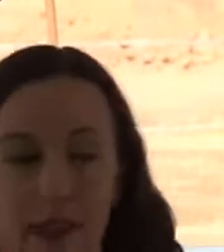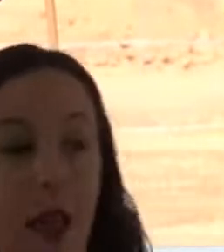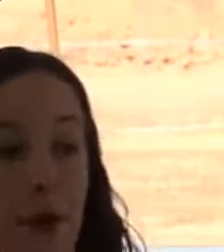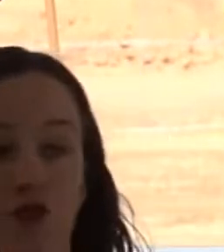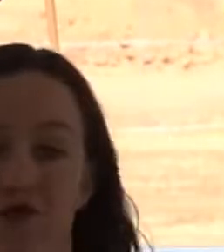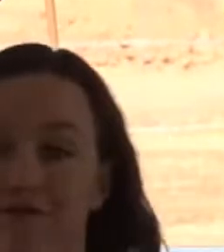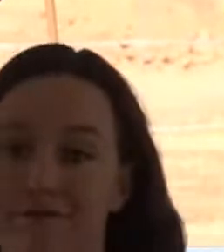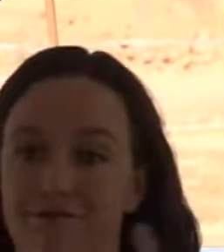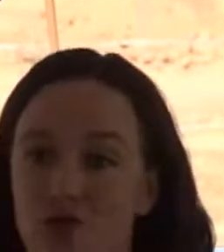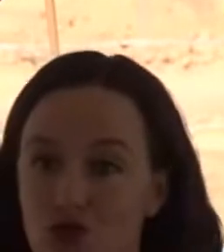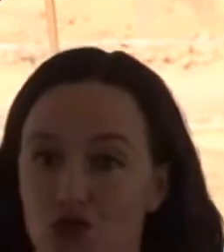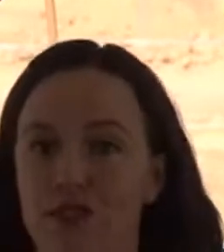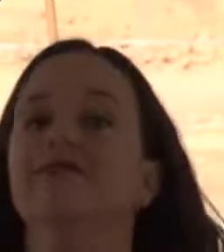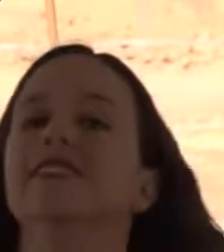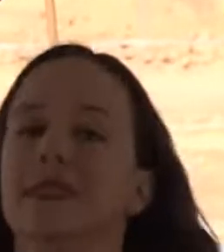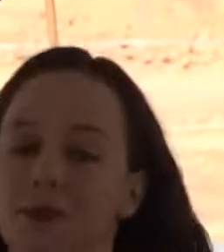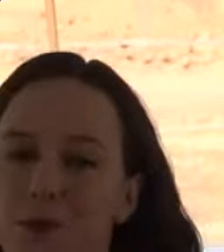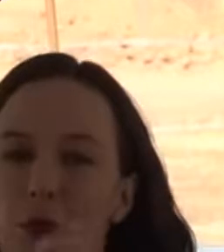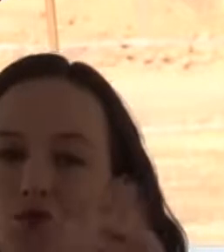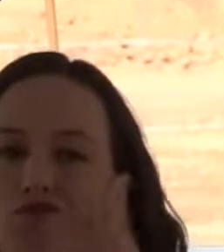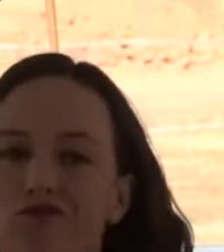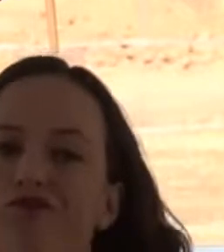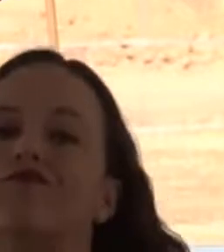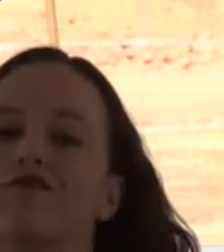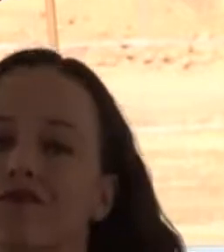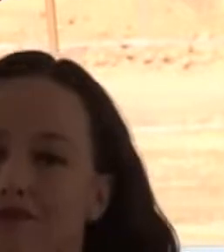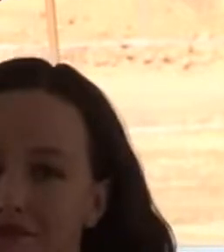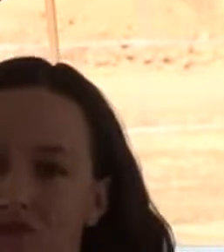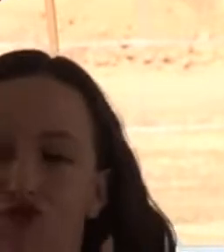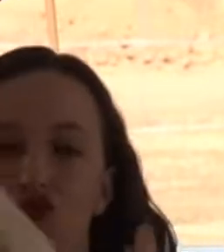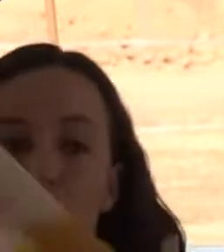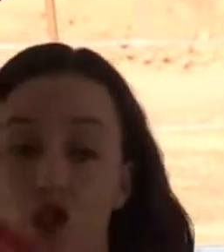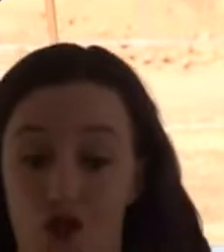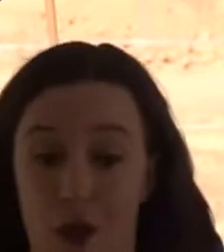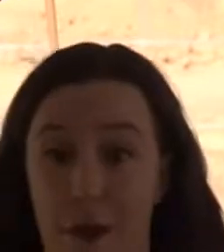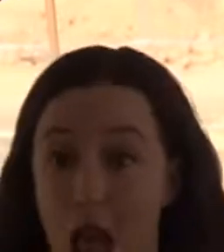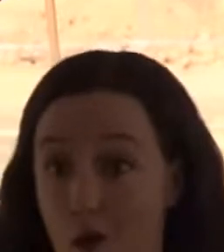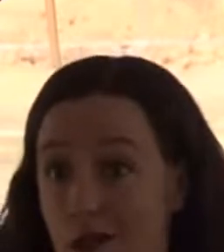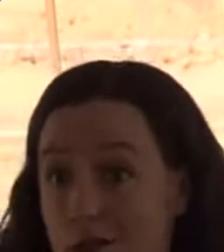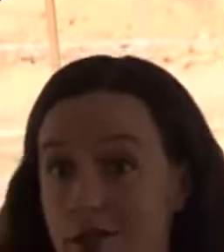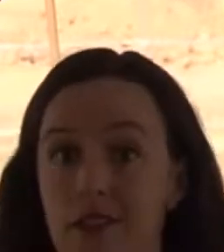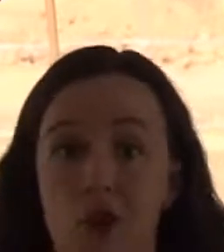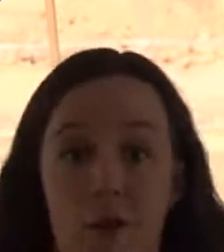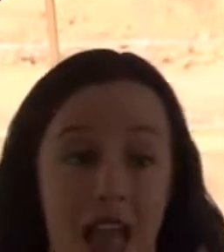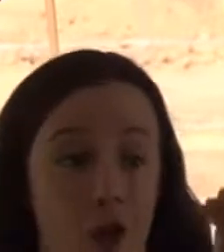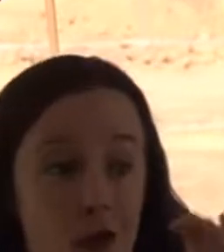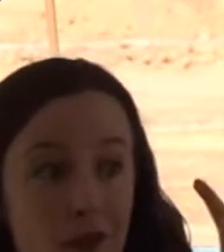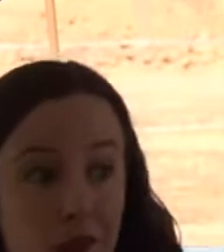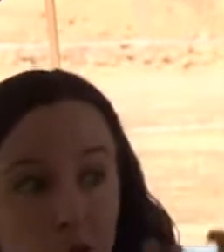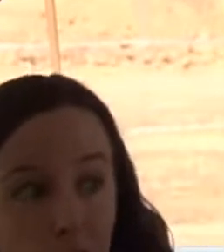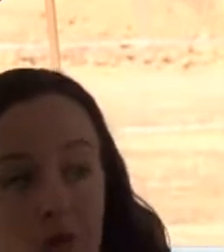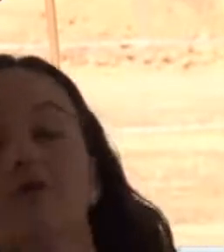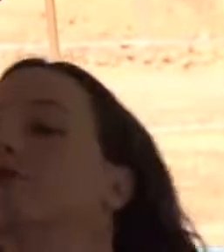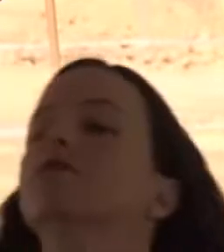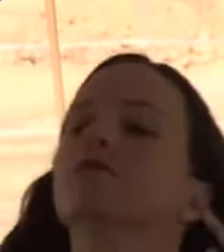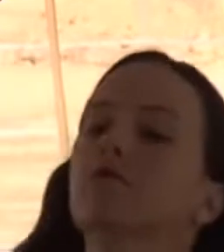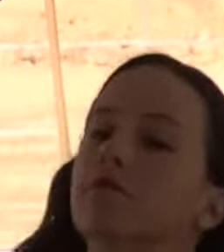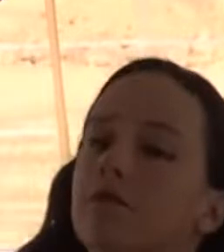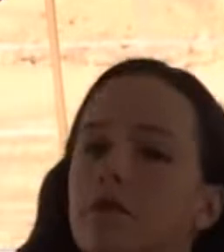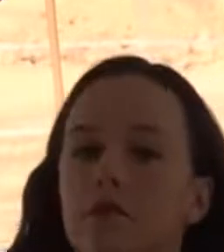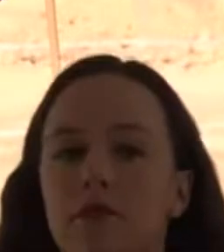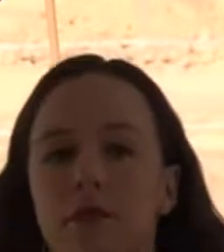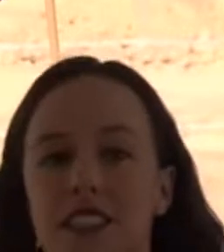team that put this project together from our office, from our consultants. There's numerous